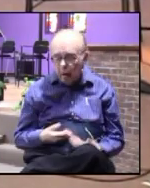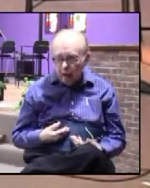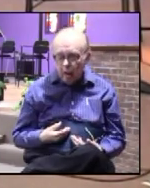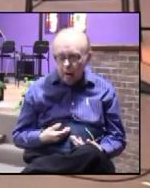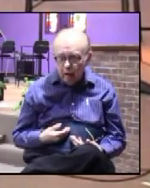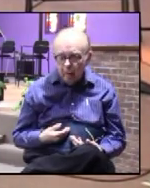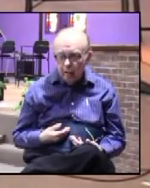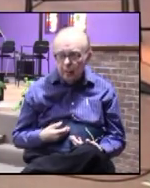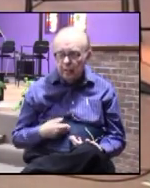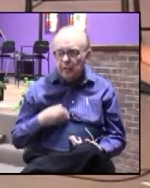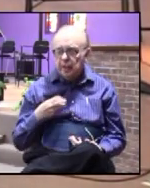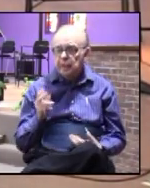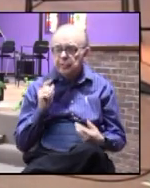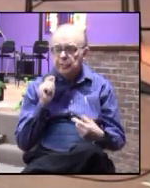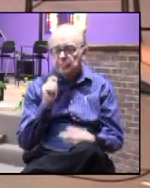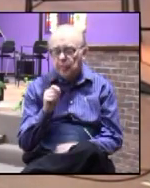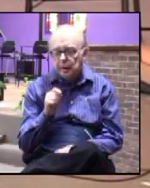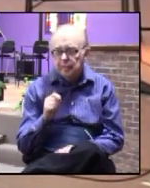Because here's the point.